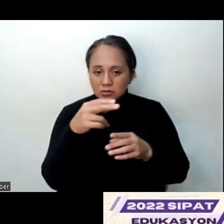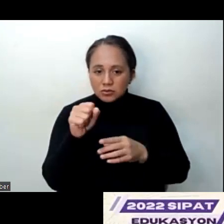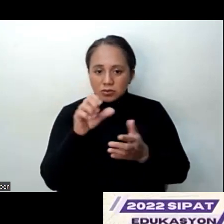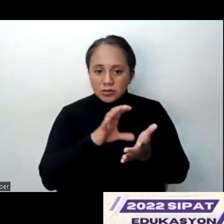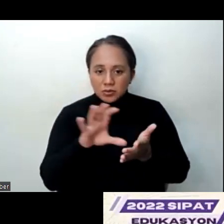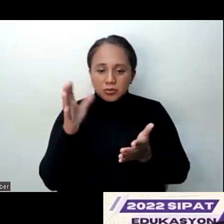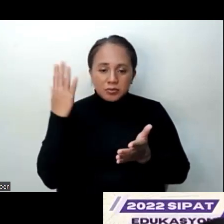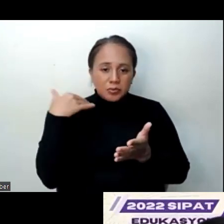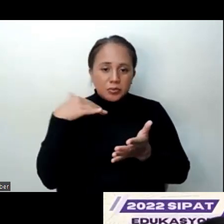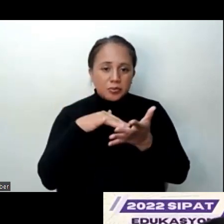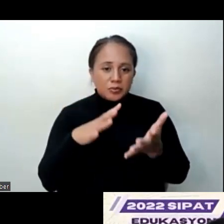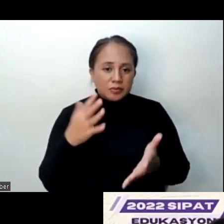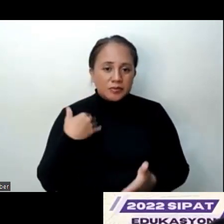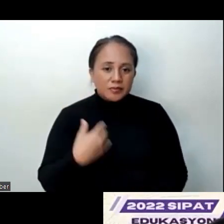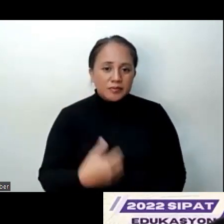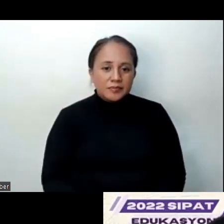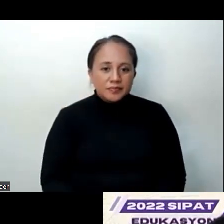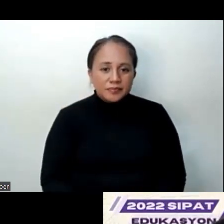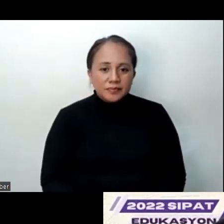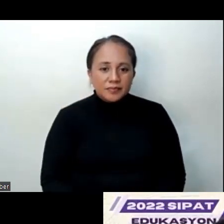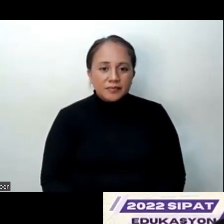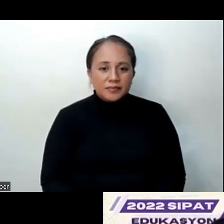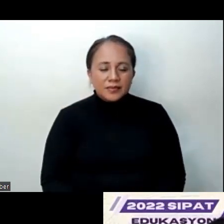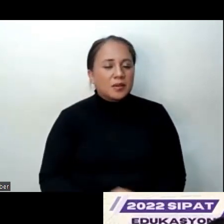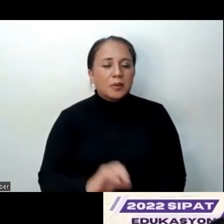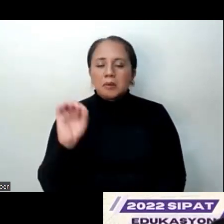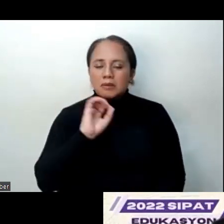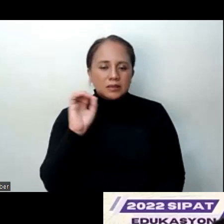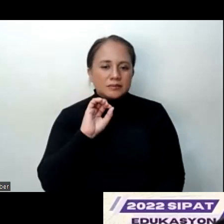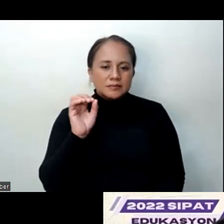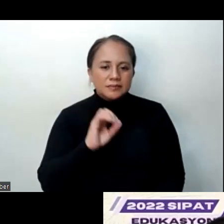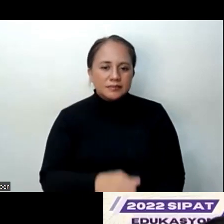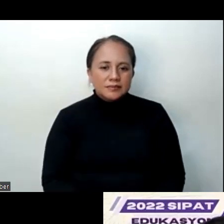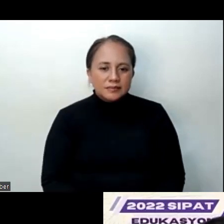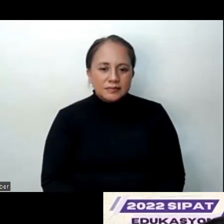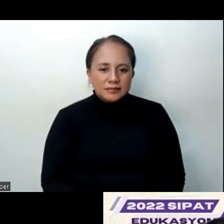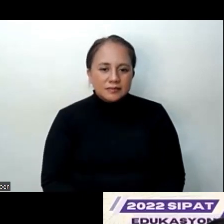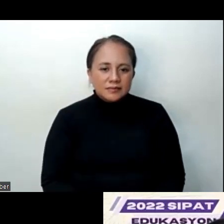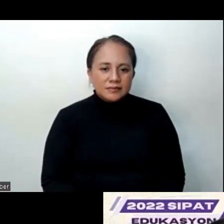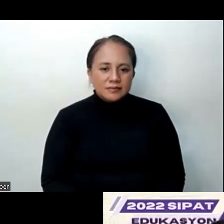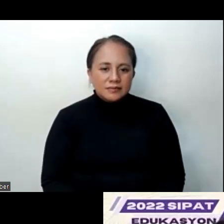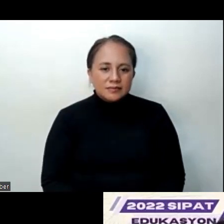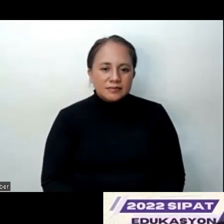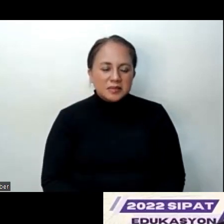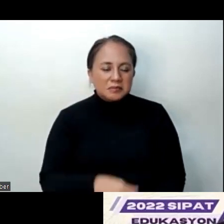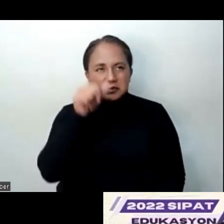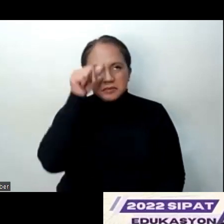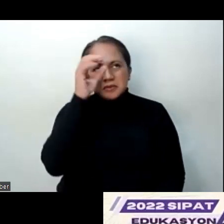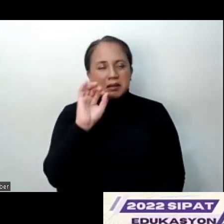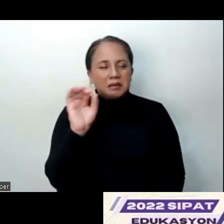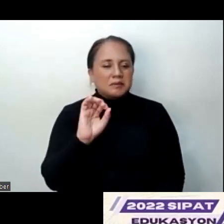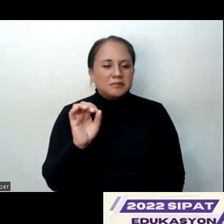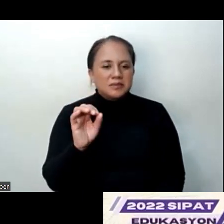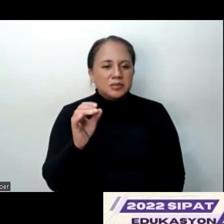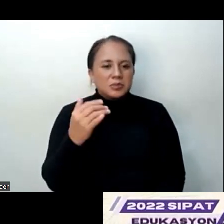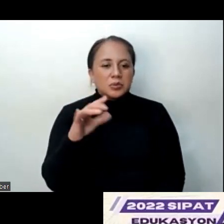when you were a student? Parang wala, teach. As far as I remember. Yeah, so where